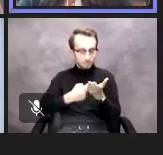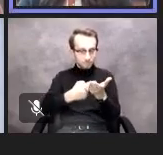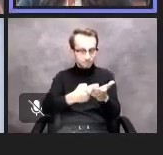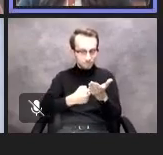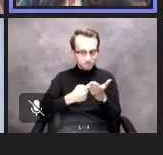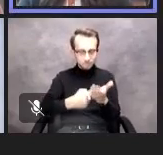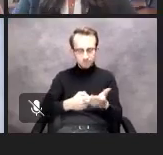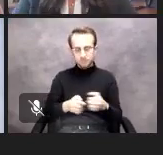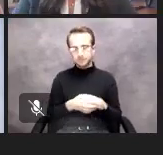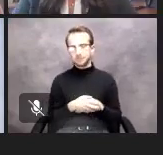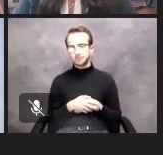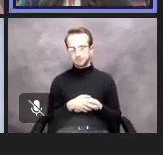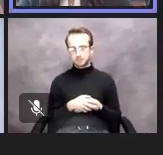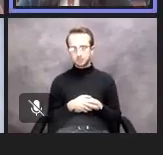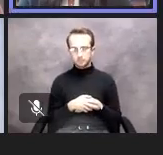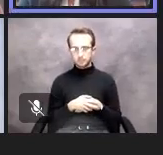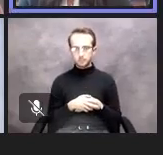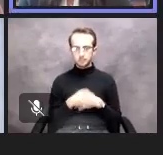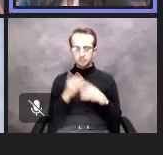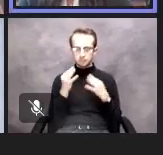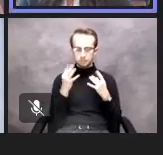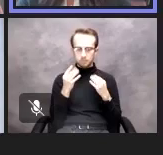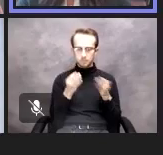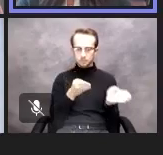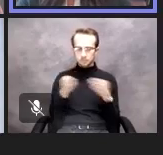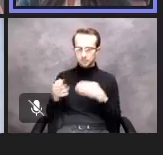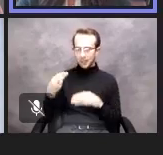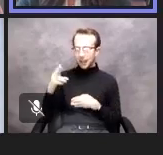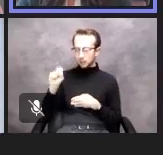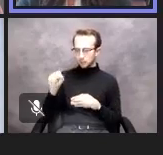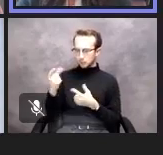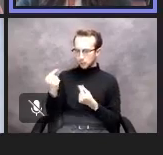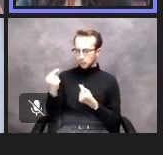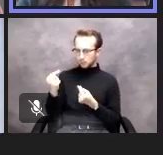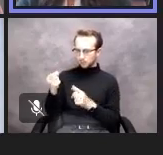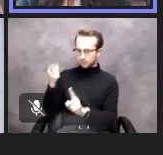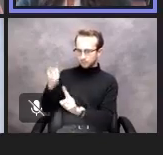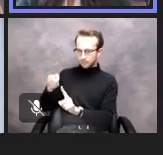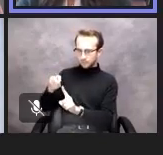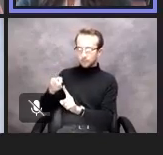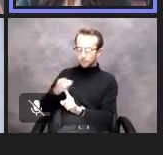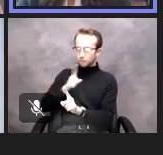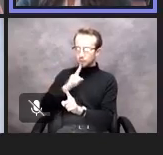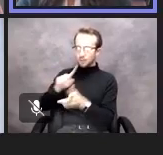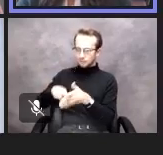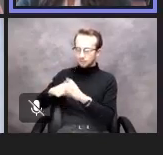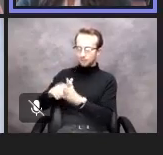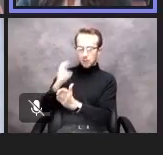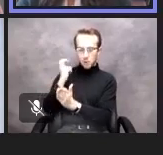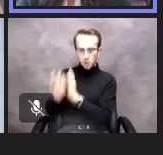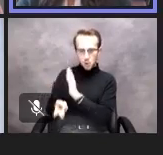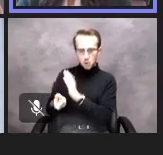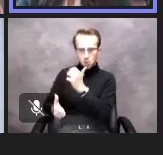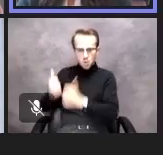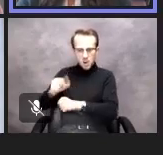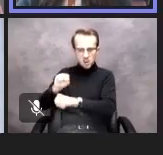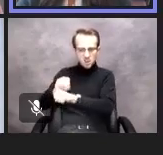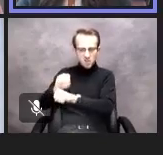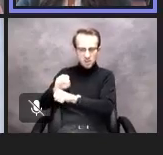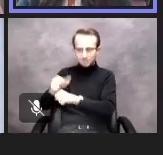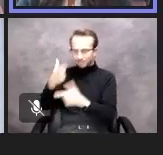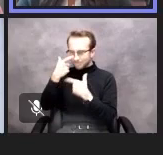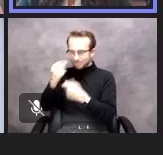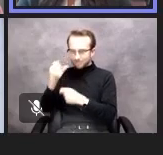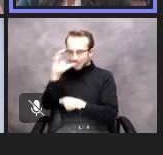And in high school, we really want them to start diving into a career that they are interested in